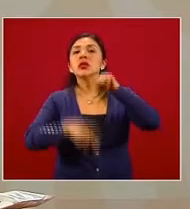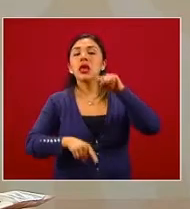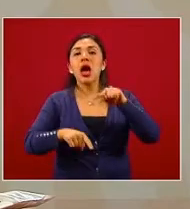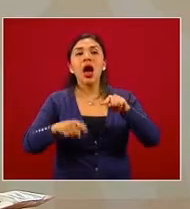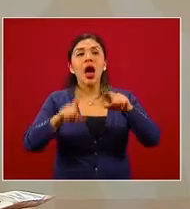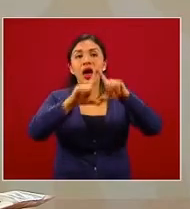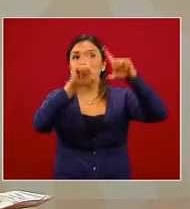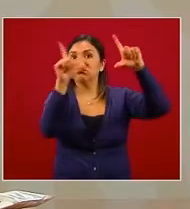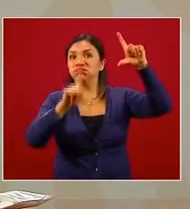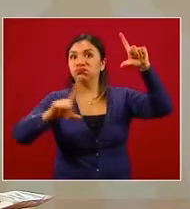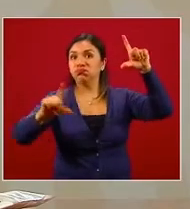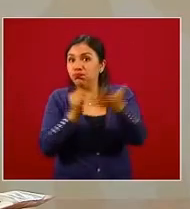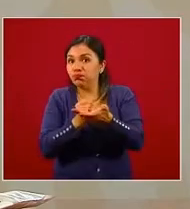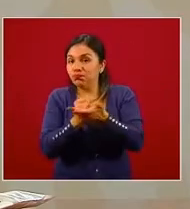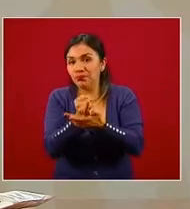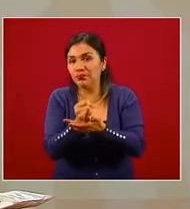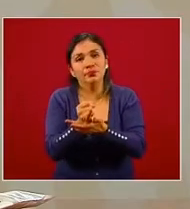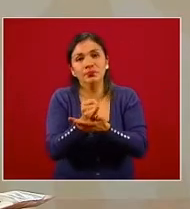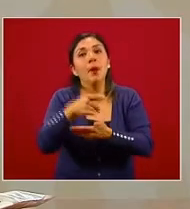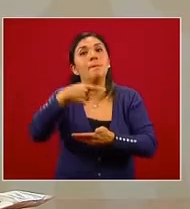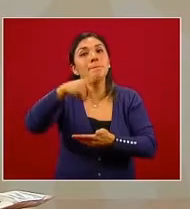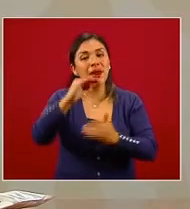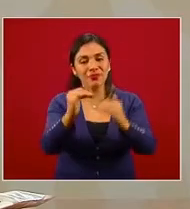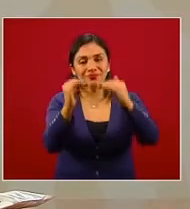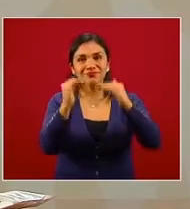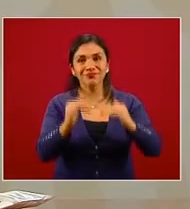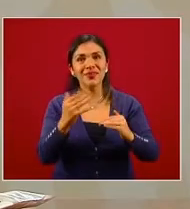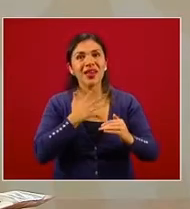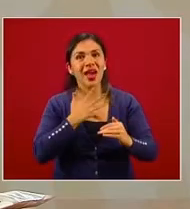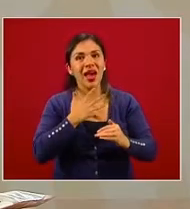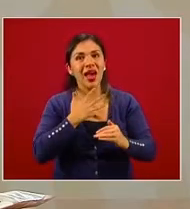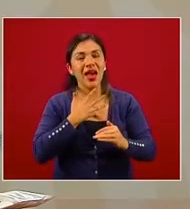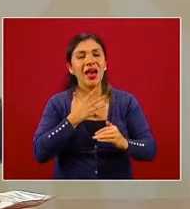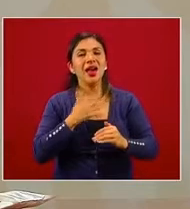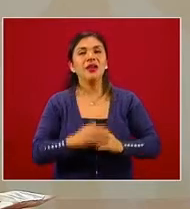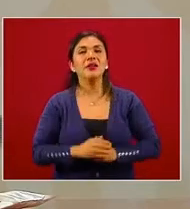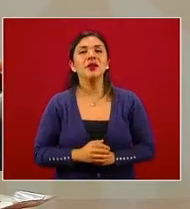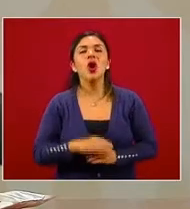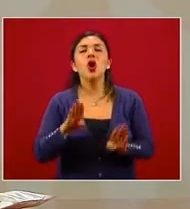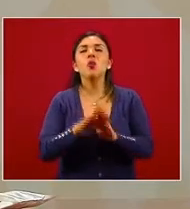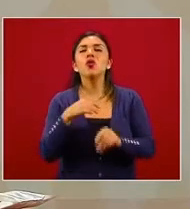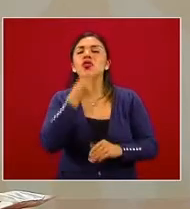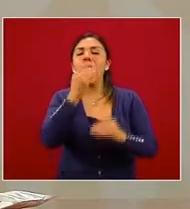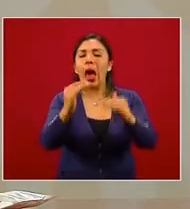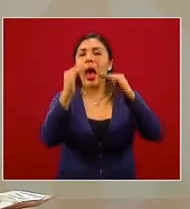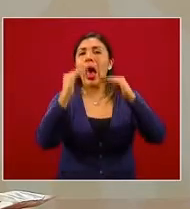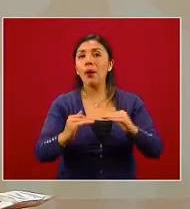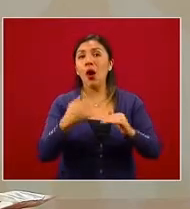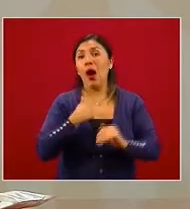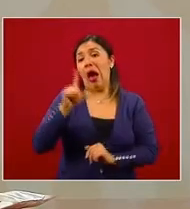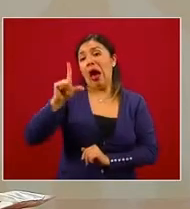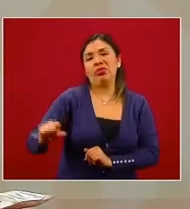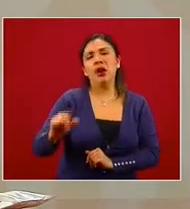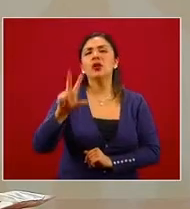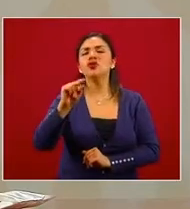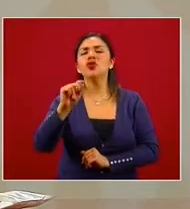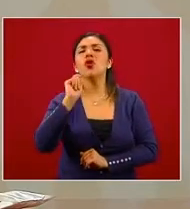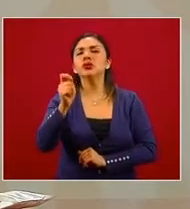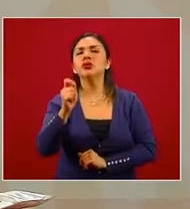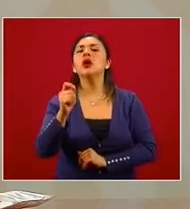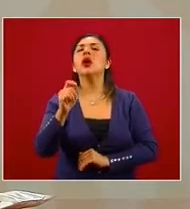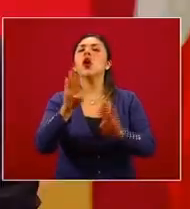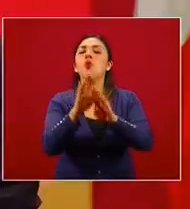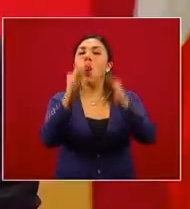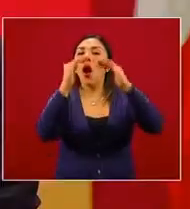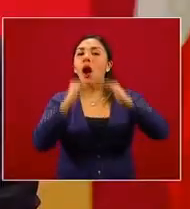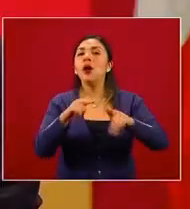Hope, perhaps they would be removed from the National Safe Distancing Campaign. Well, I'm not saying that they would be below